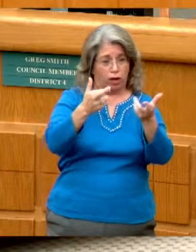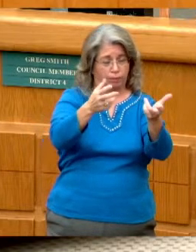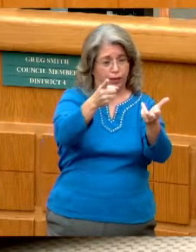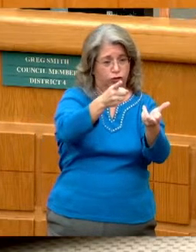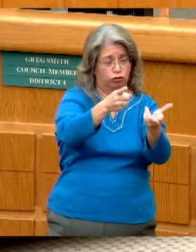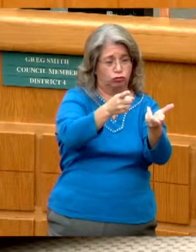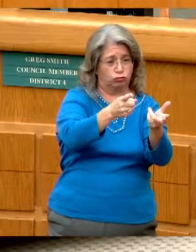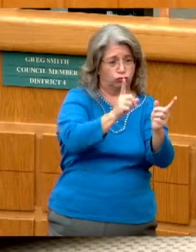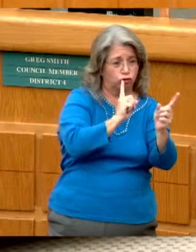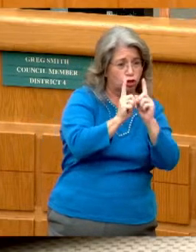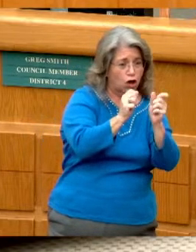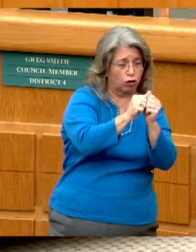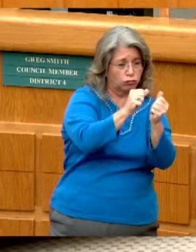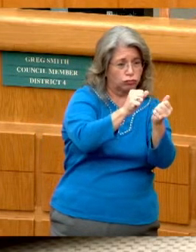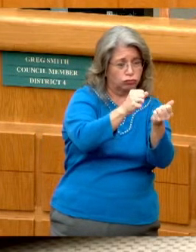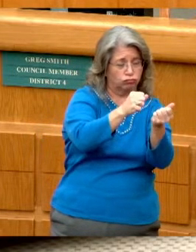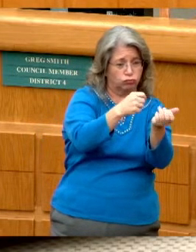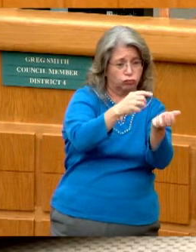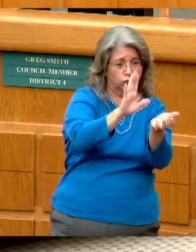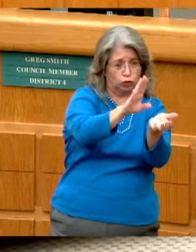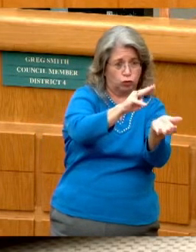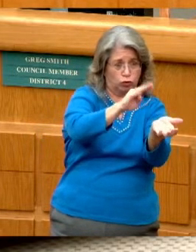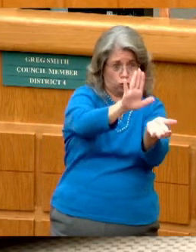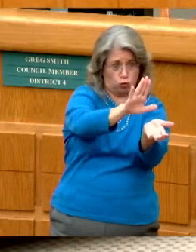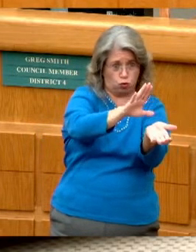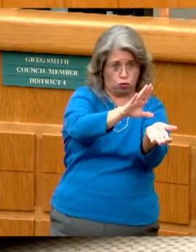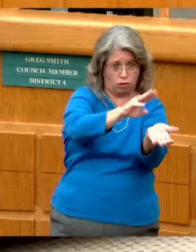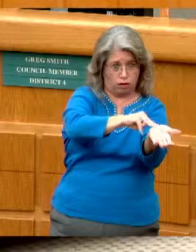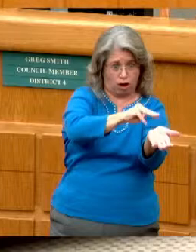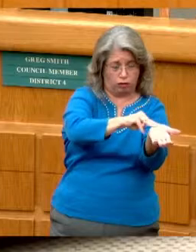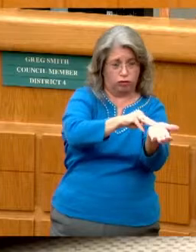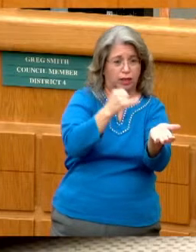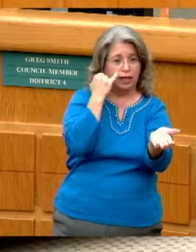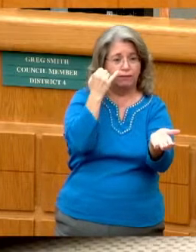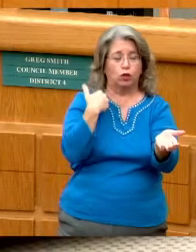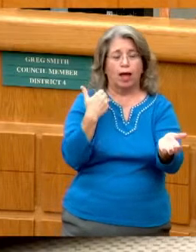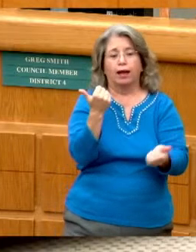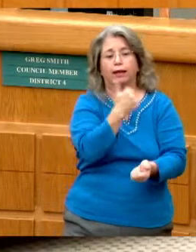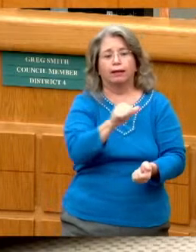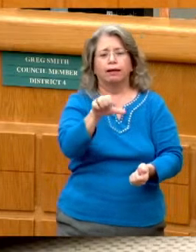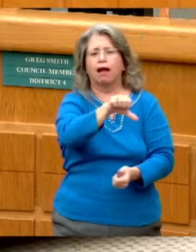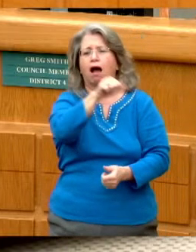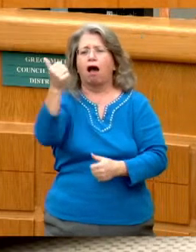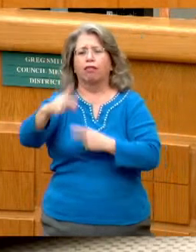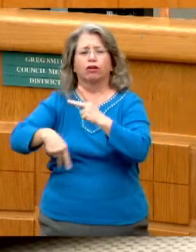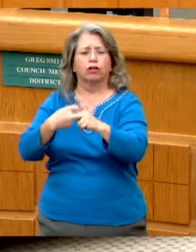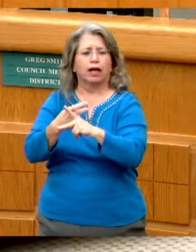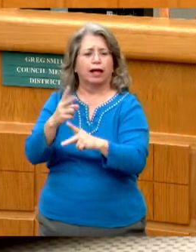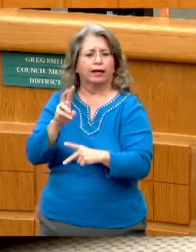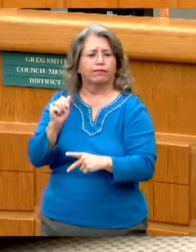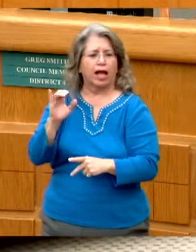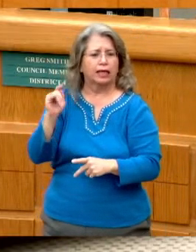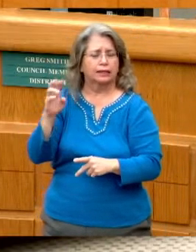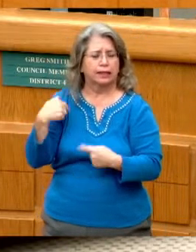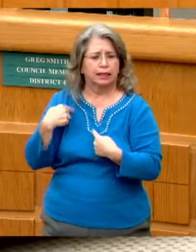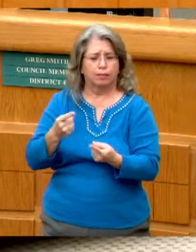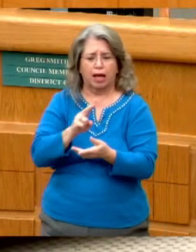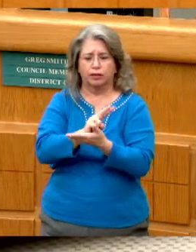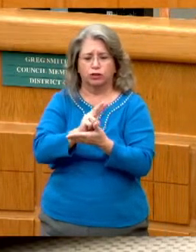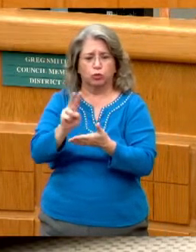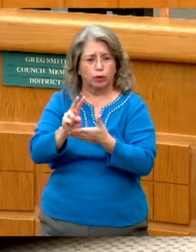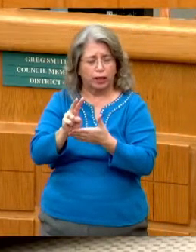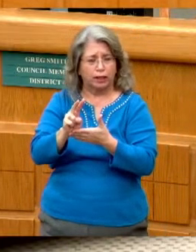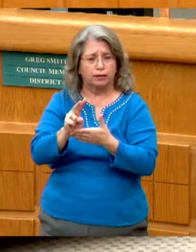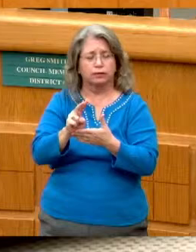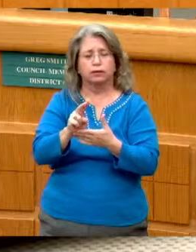a vaccine in the last 2 weeks, and also whether or not you're eligible for your children that are 18 years or over that